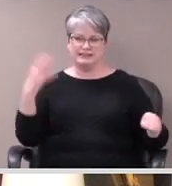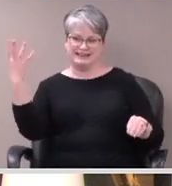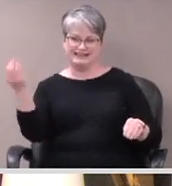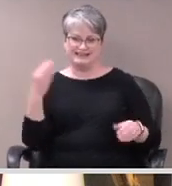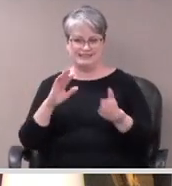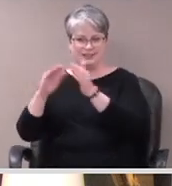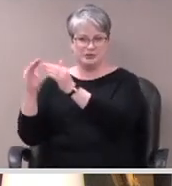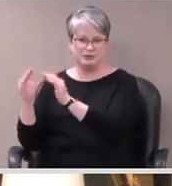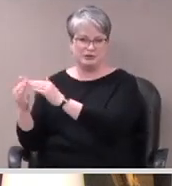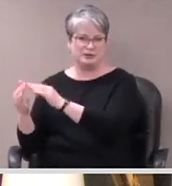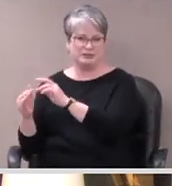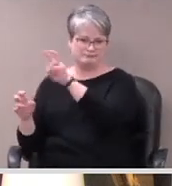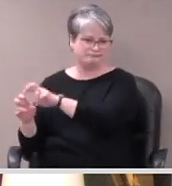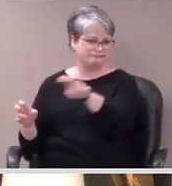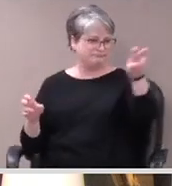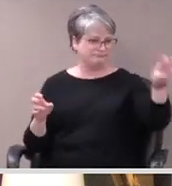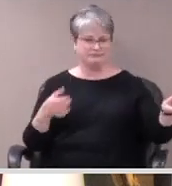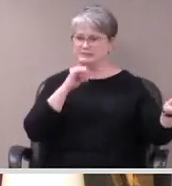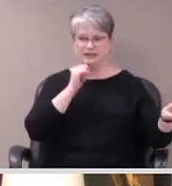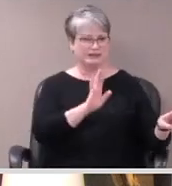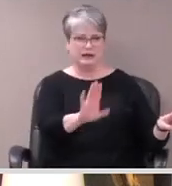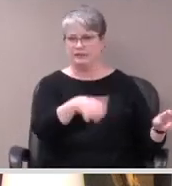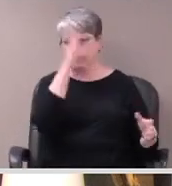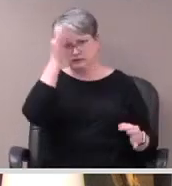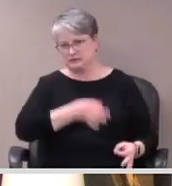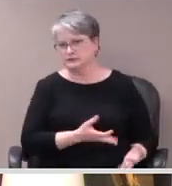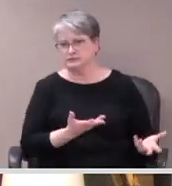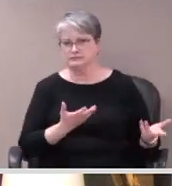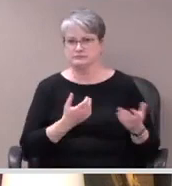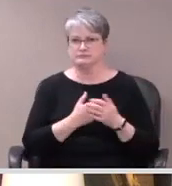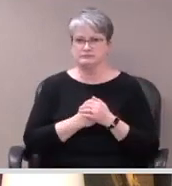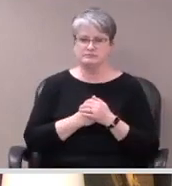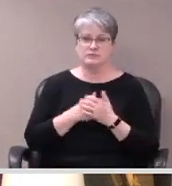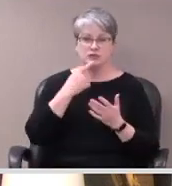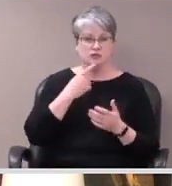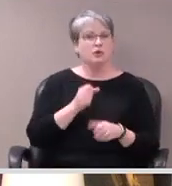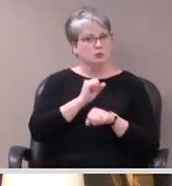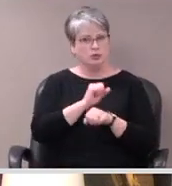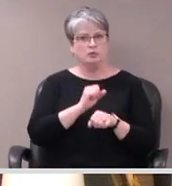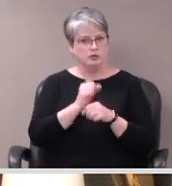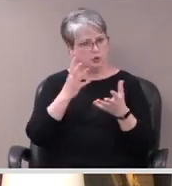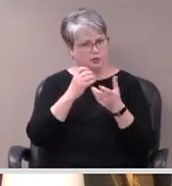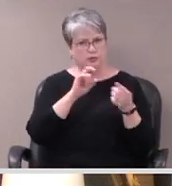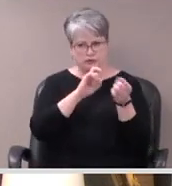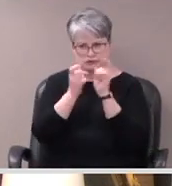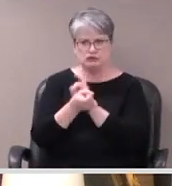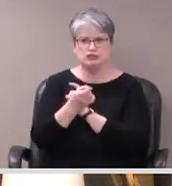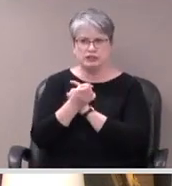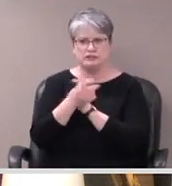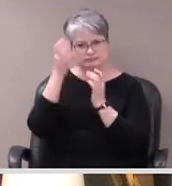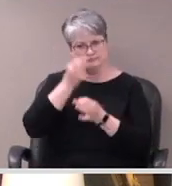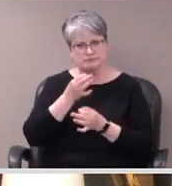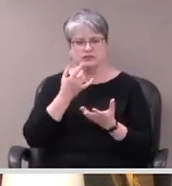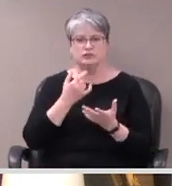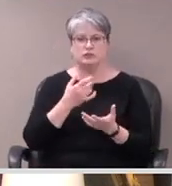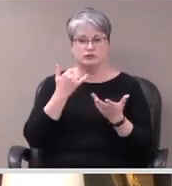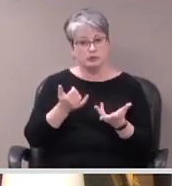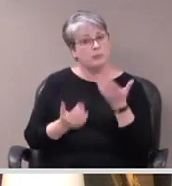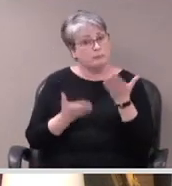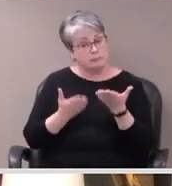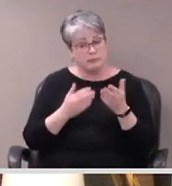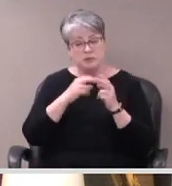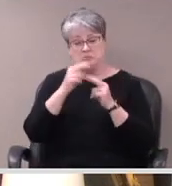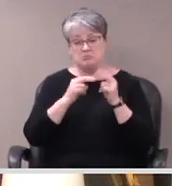day to attend a school that is not their choice. And we are working to change that, which may require the building of new